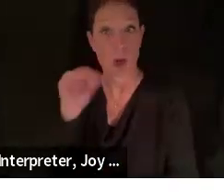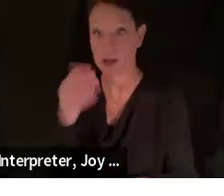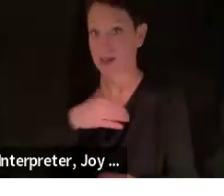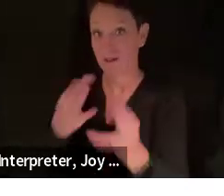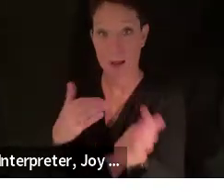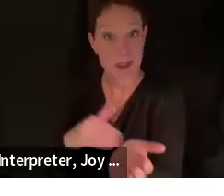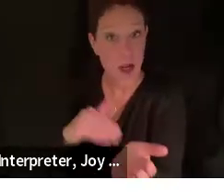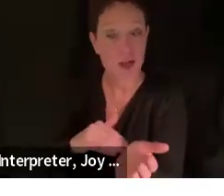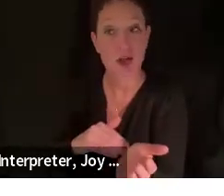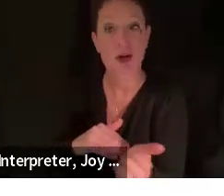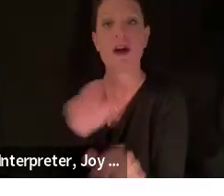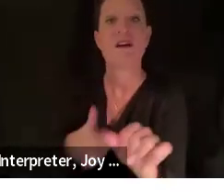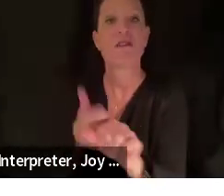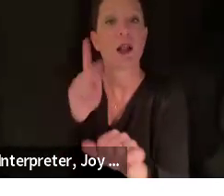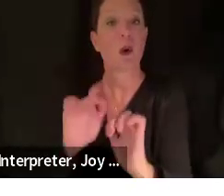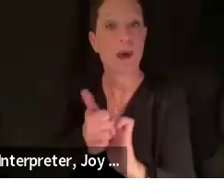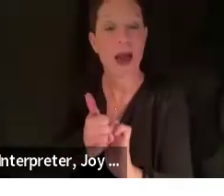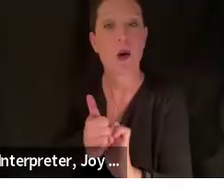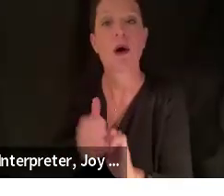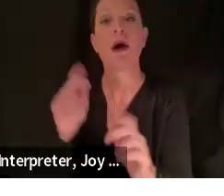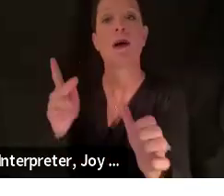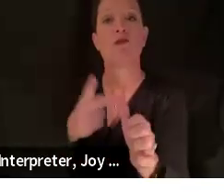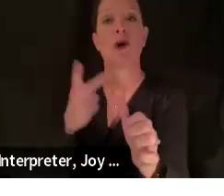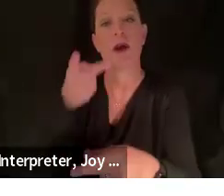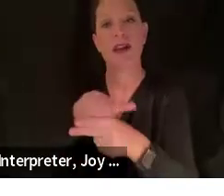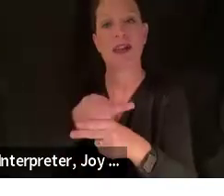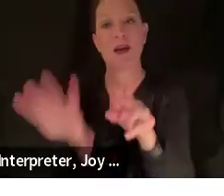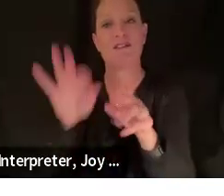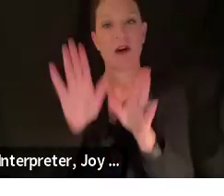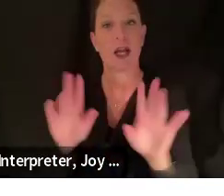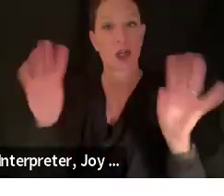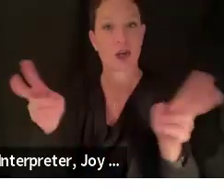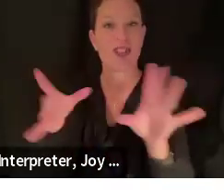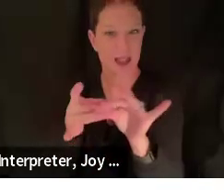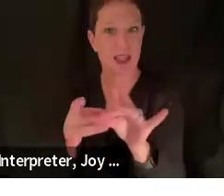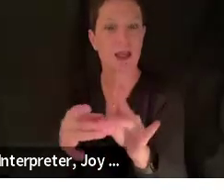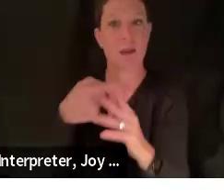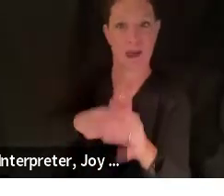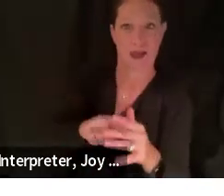follow up on our primary care finder to find one.